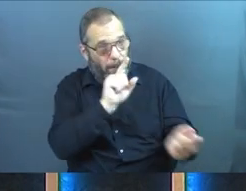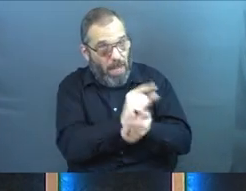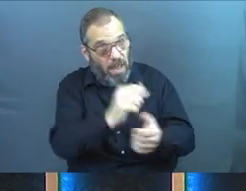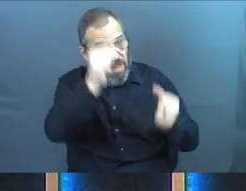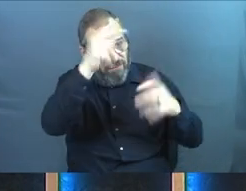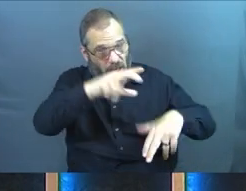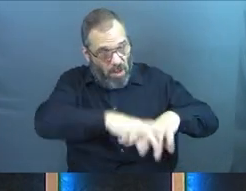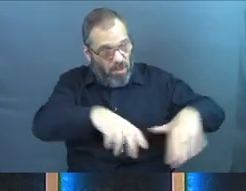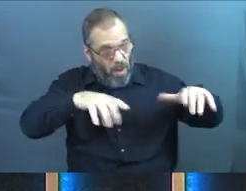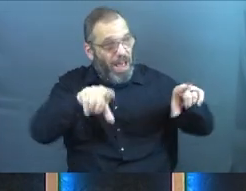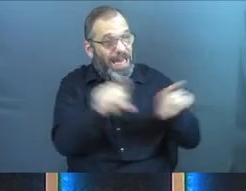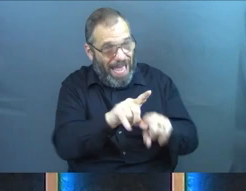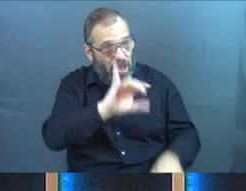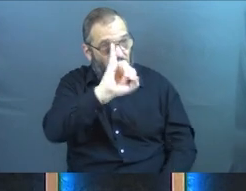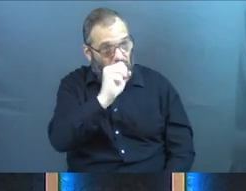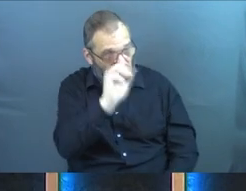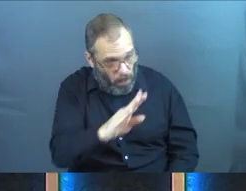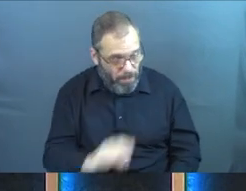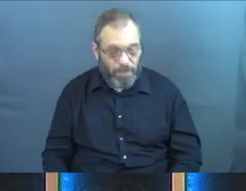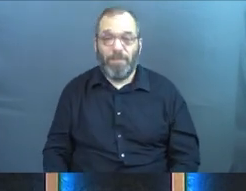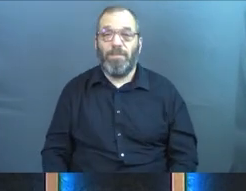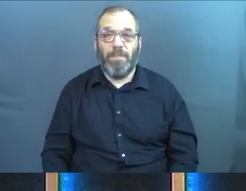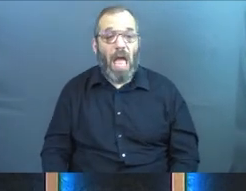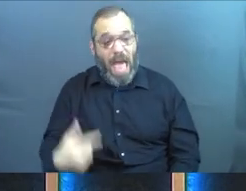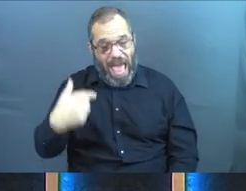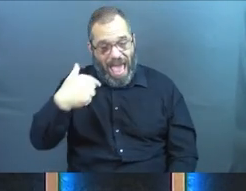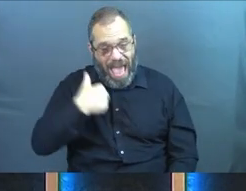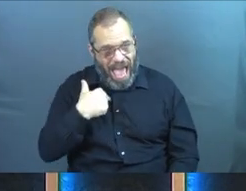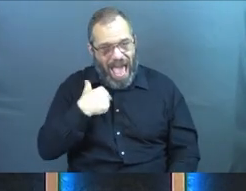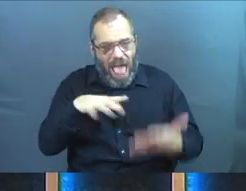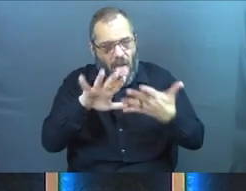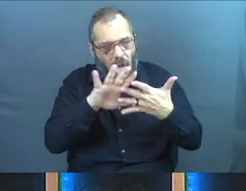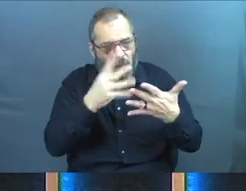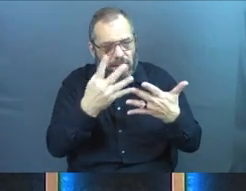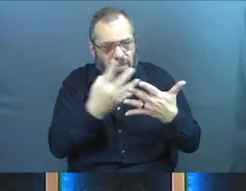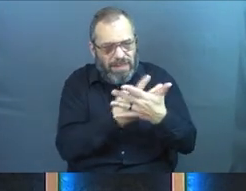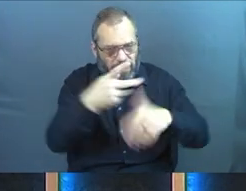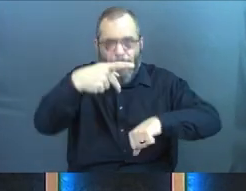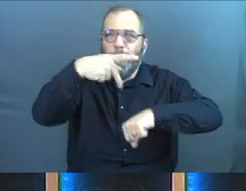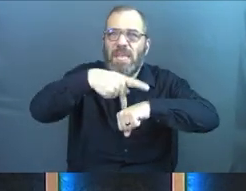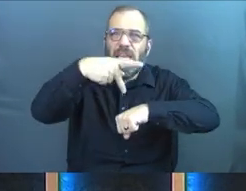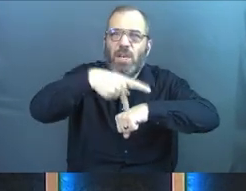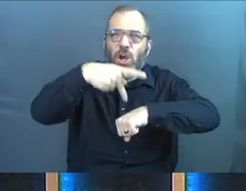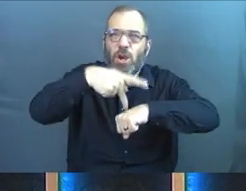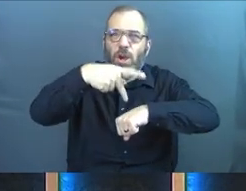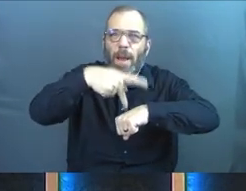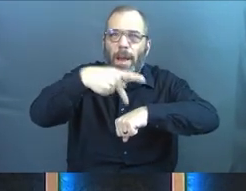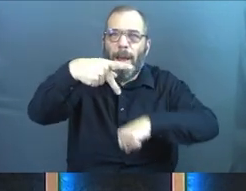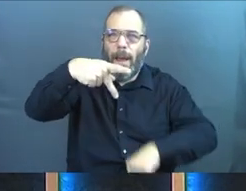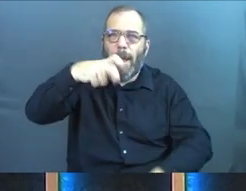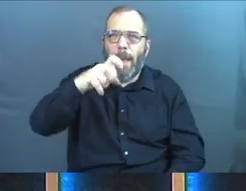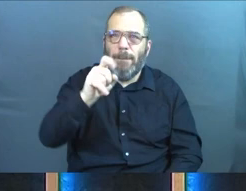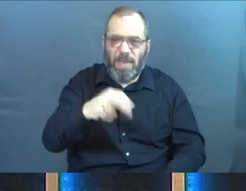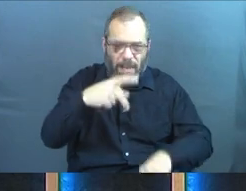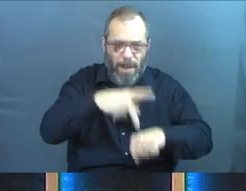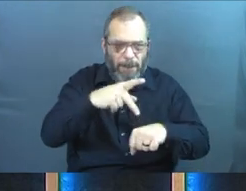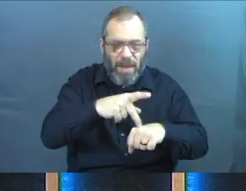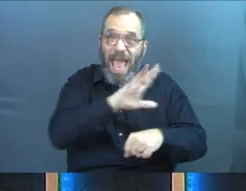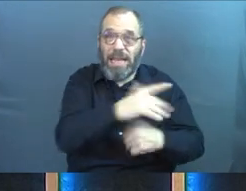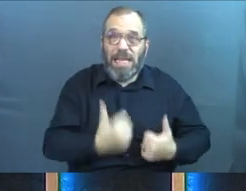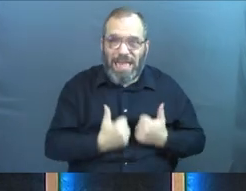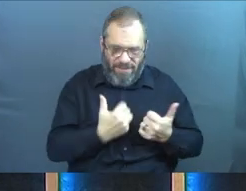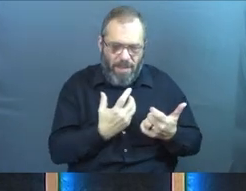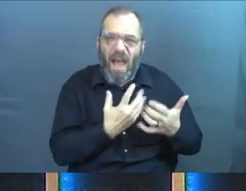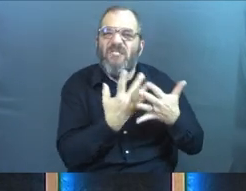Father in the throne room, just like Job. And said, I want to sift Peter. And I want to filter his